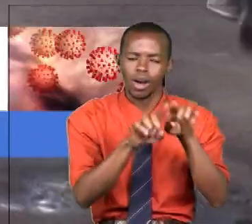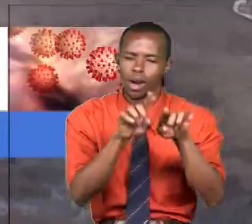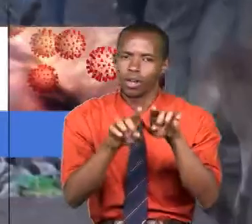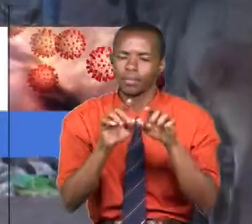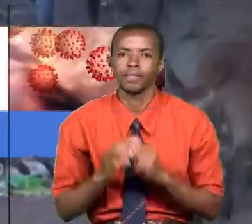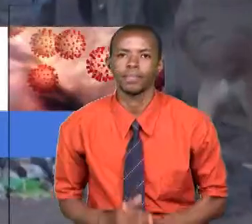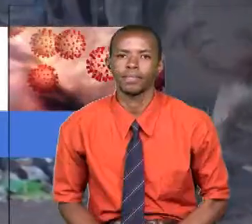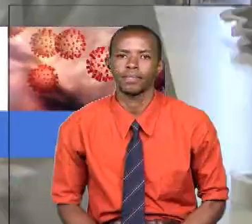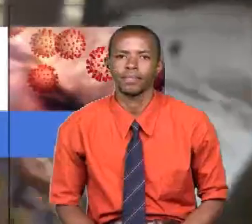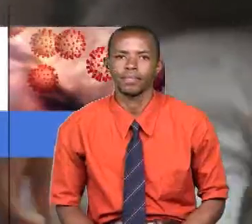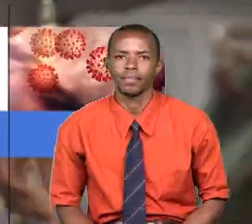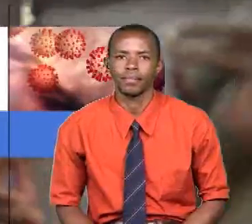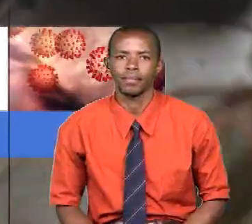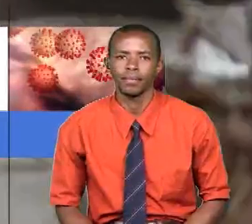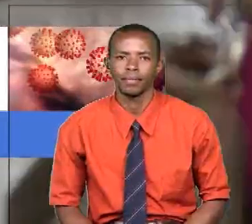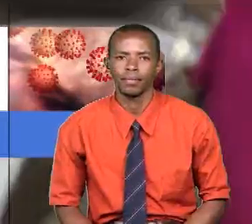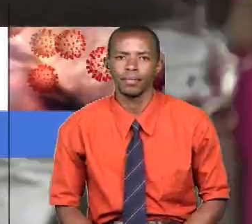variant.